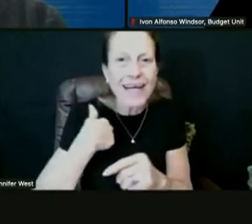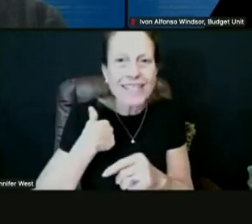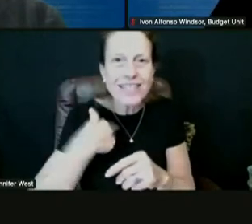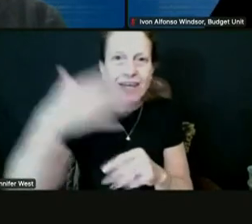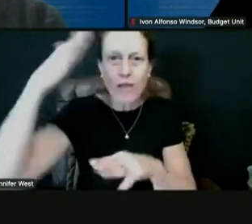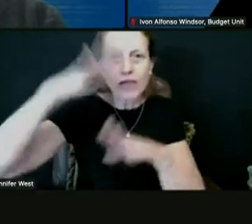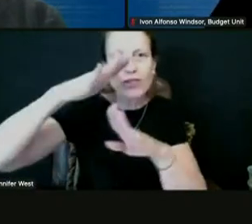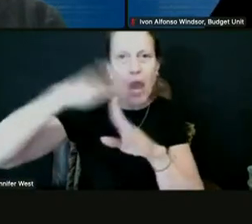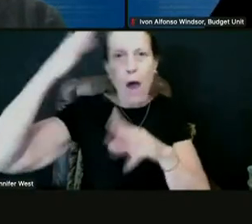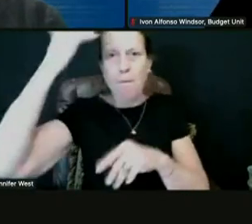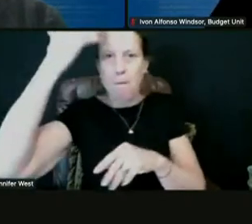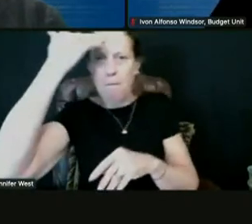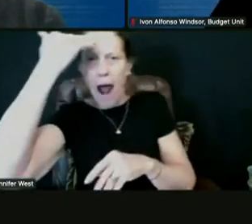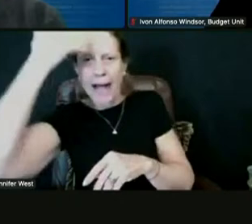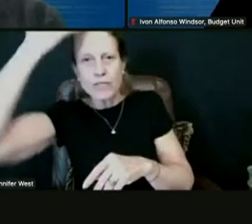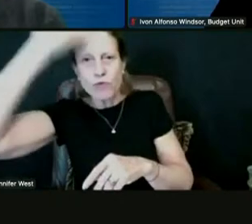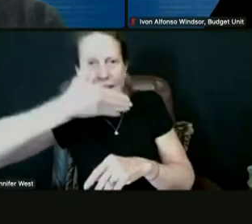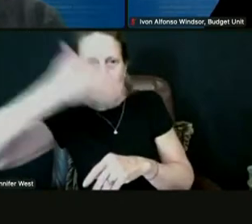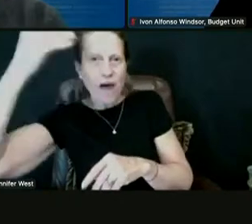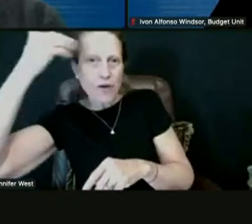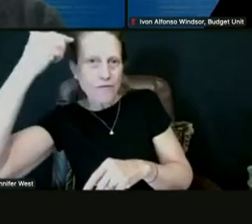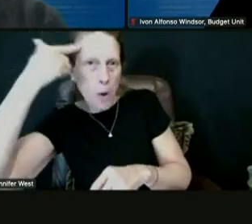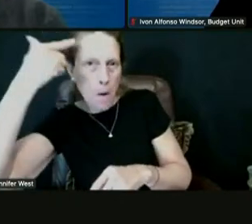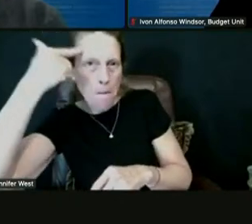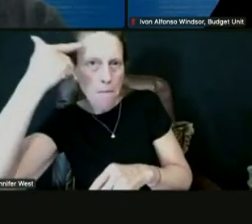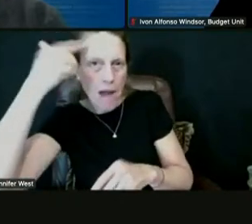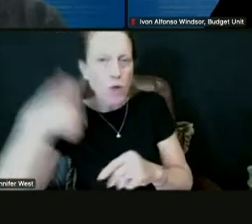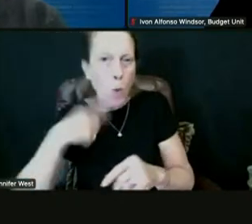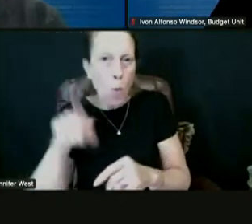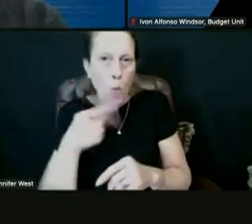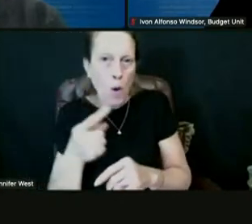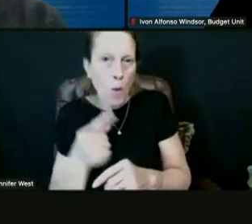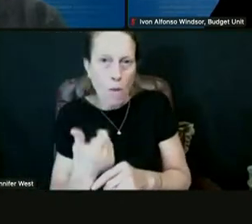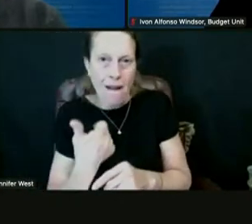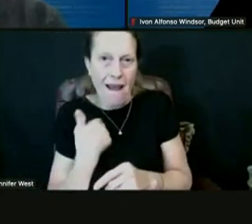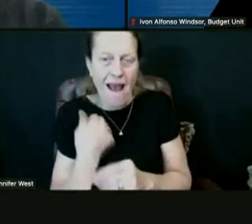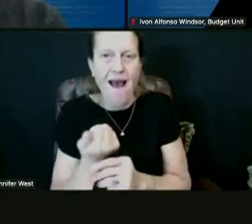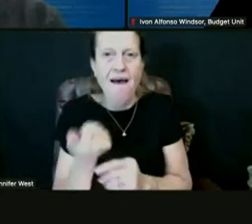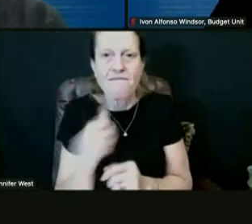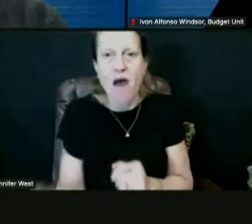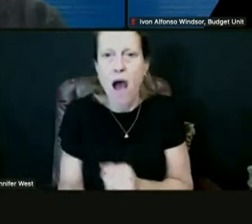that should be on everybody's mind, because we really only have another